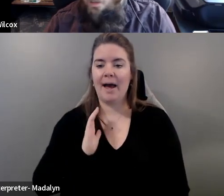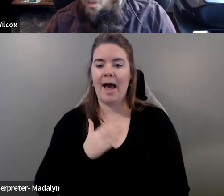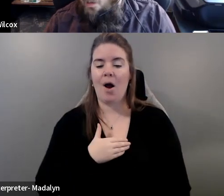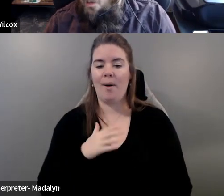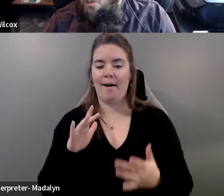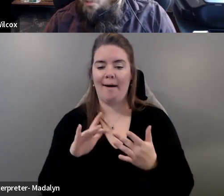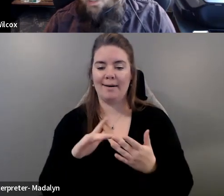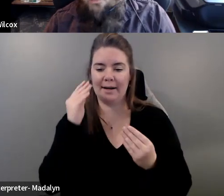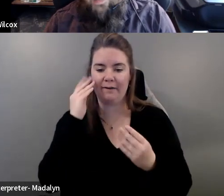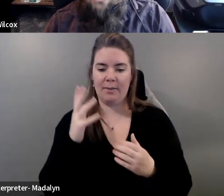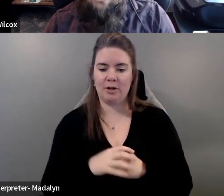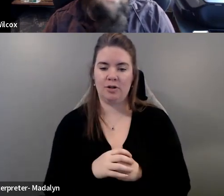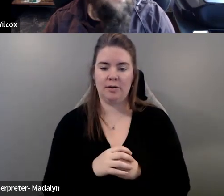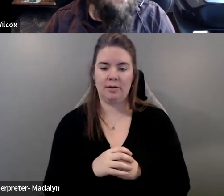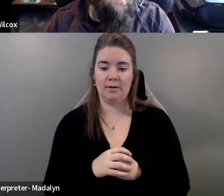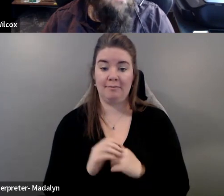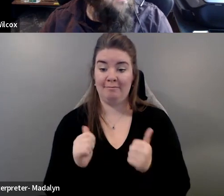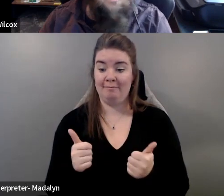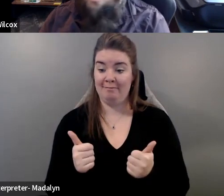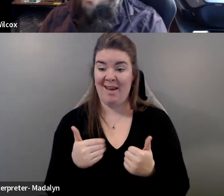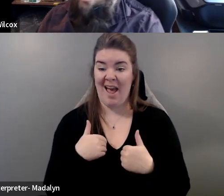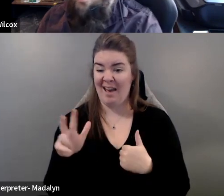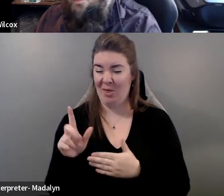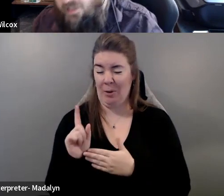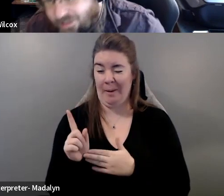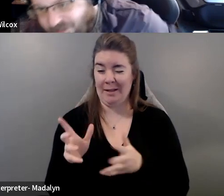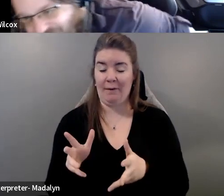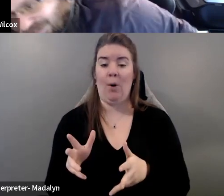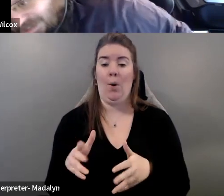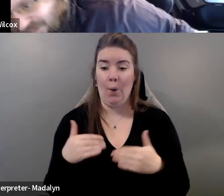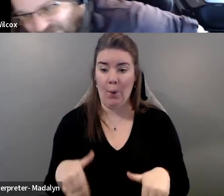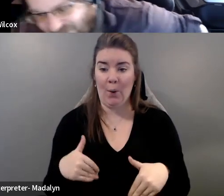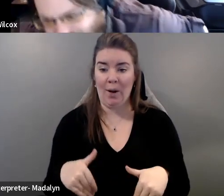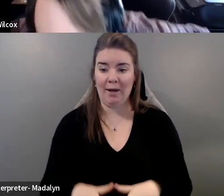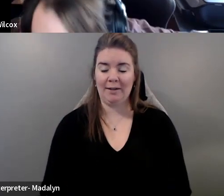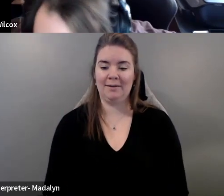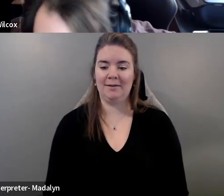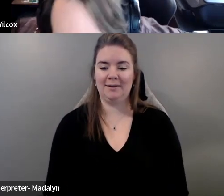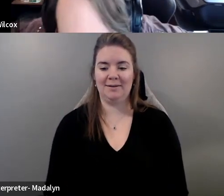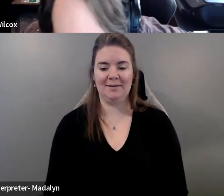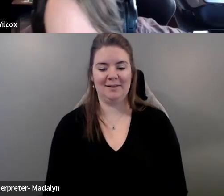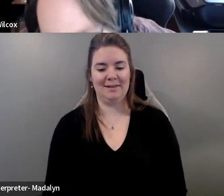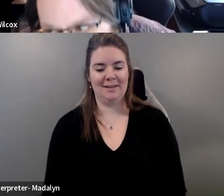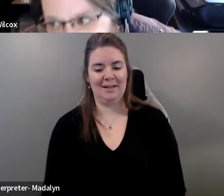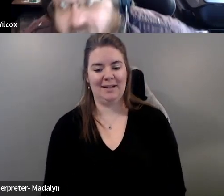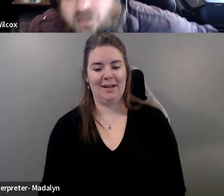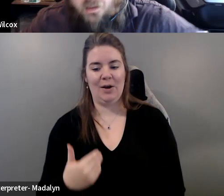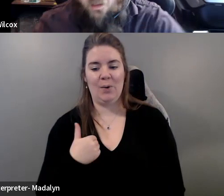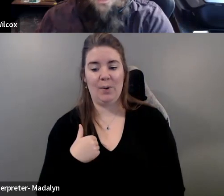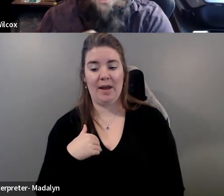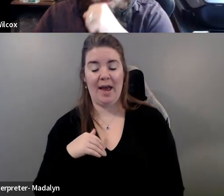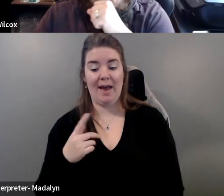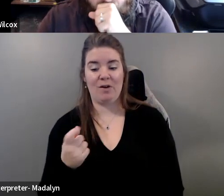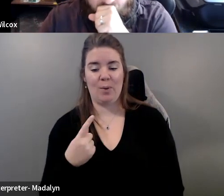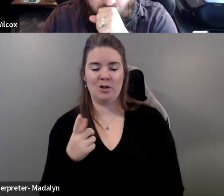And sweet, I got 3 minutes to spare. So We do have a open up those questions. or a comment,